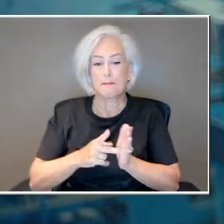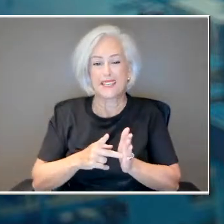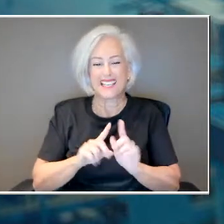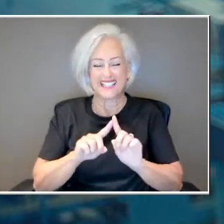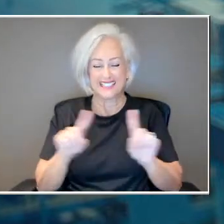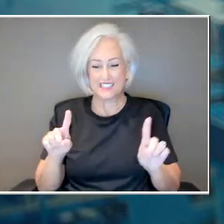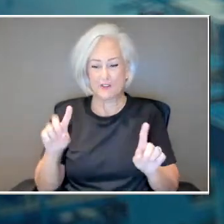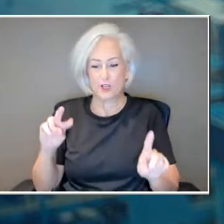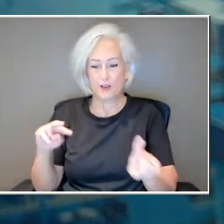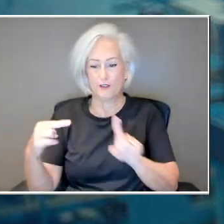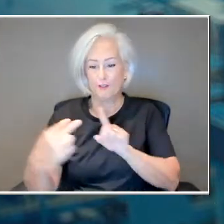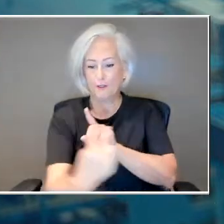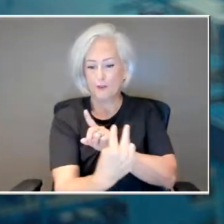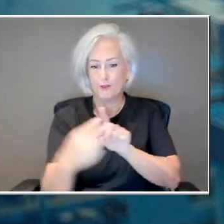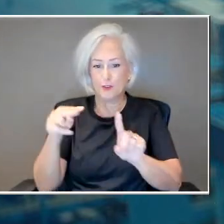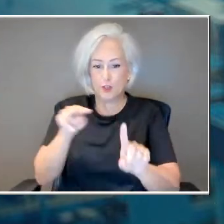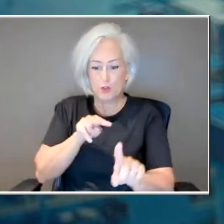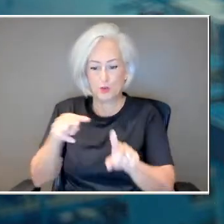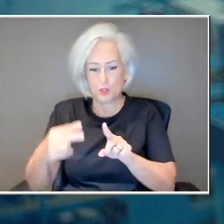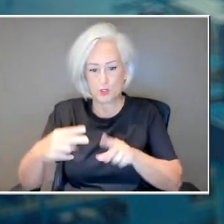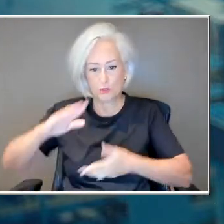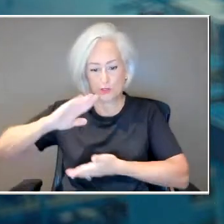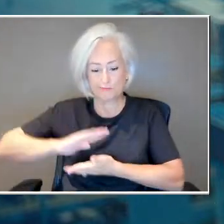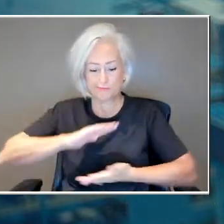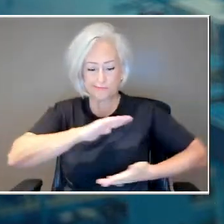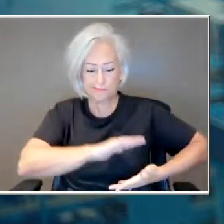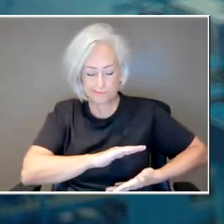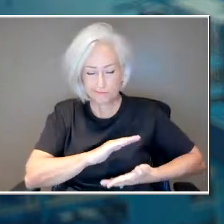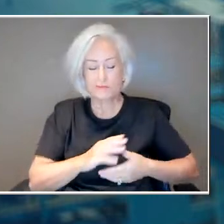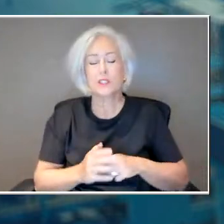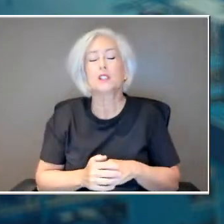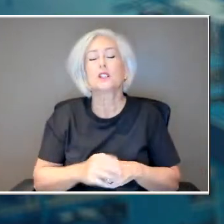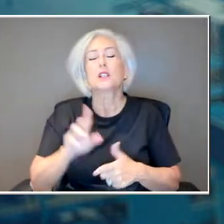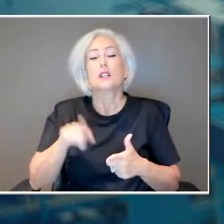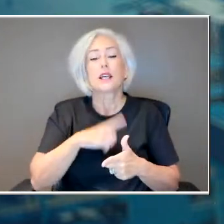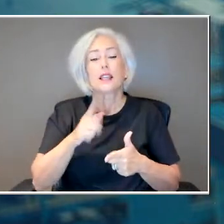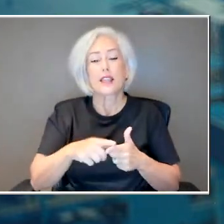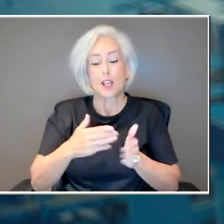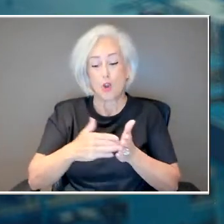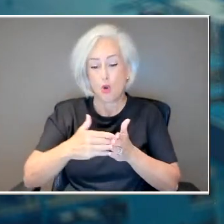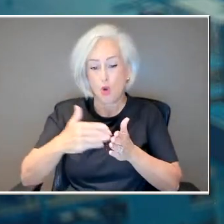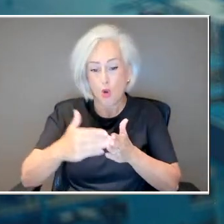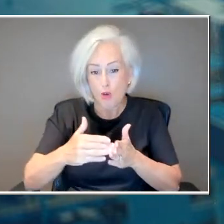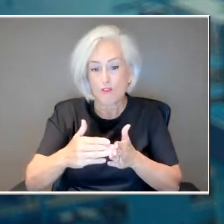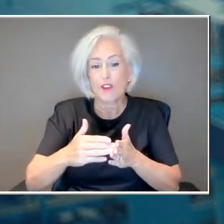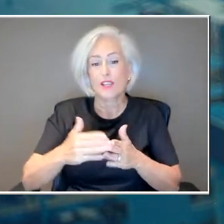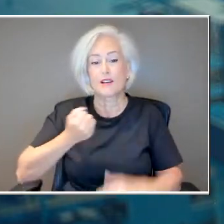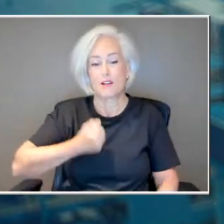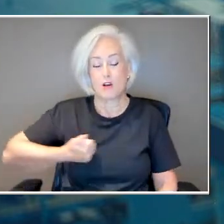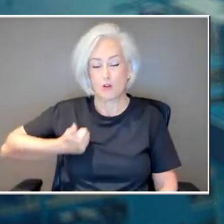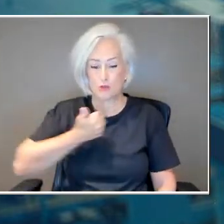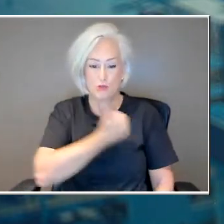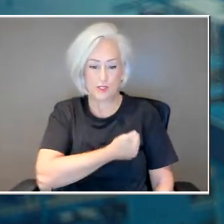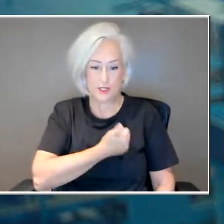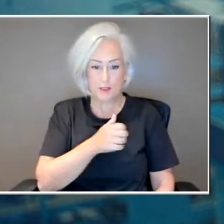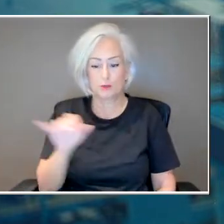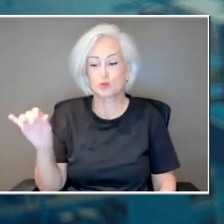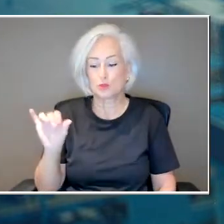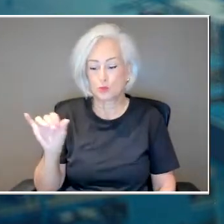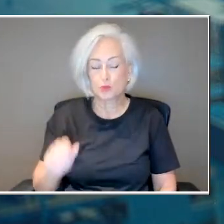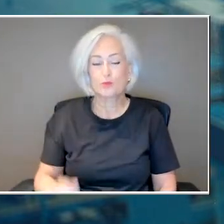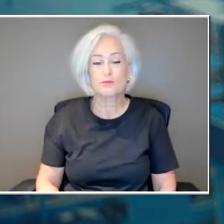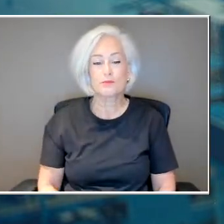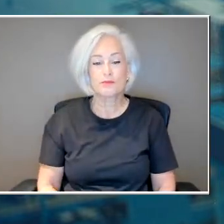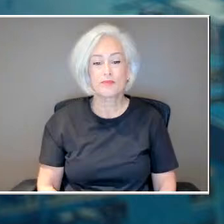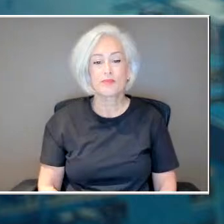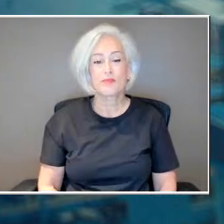that we're able to obtain. And then it is frequently coupled with a diagnostic ultrasound. Once we get into